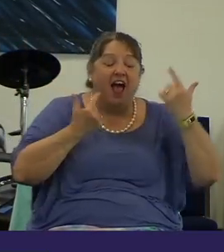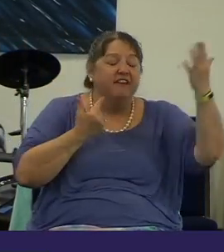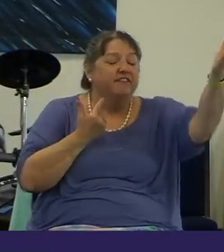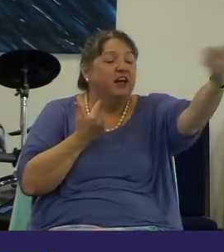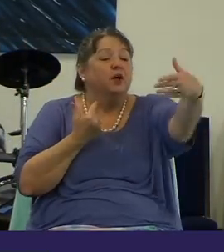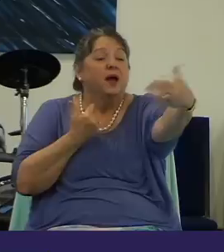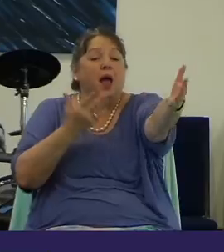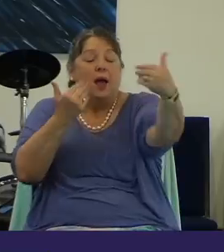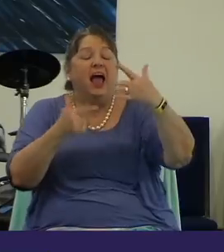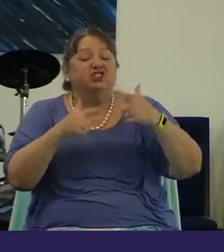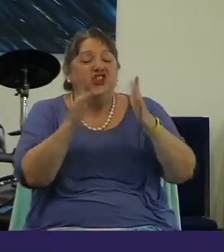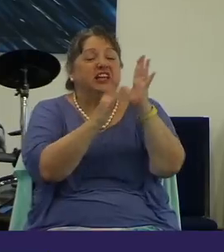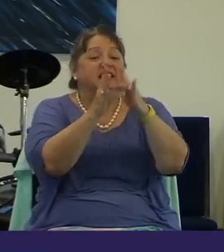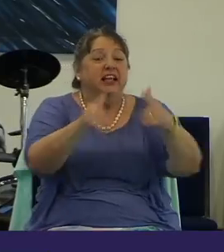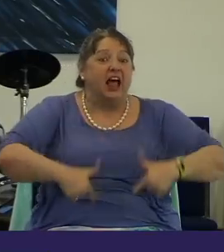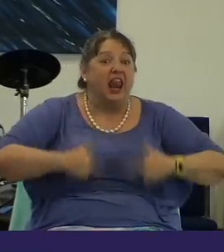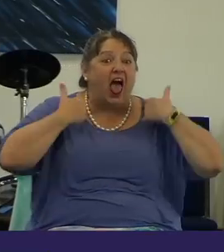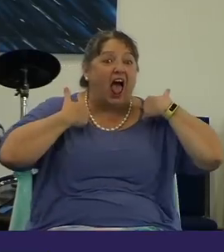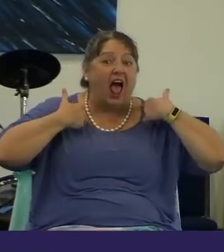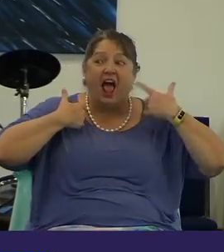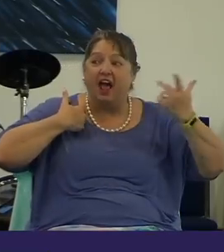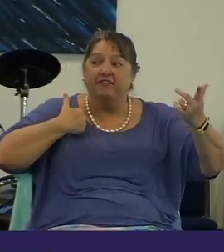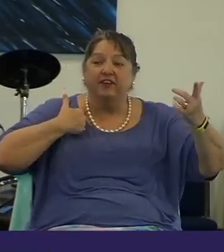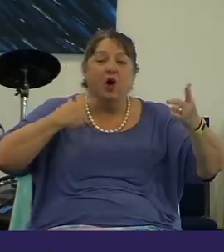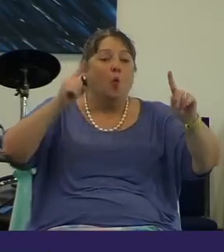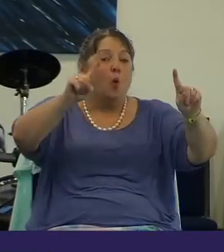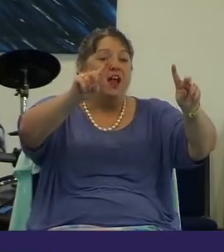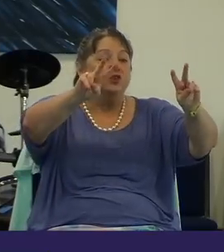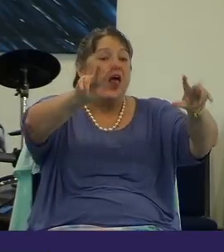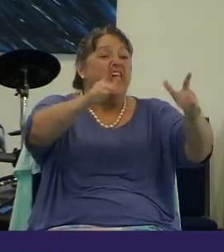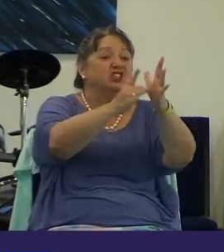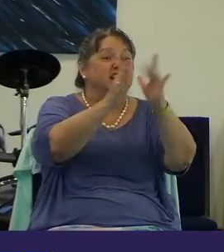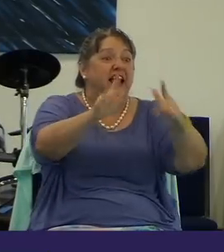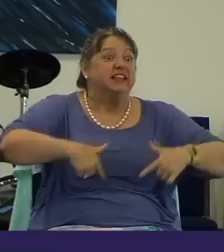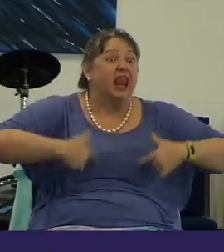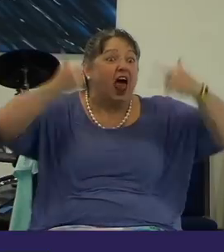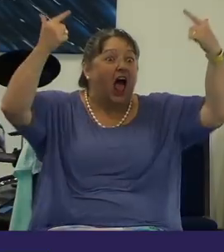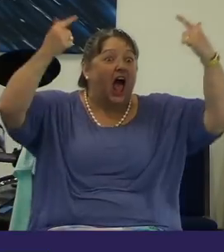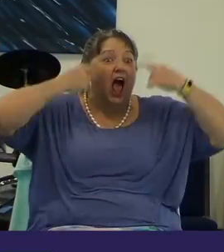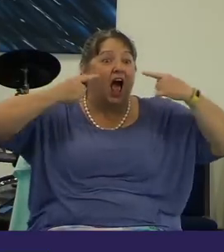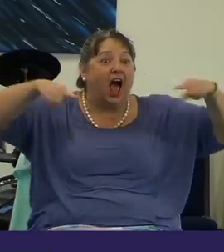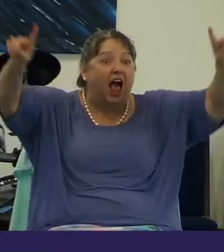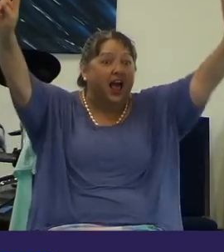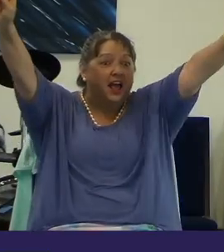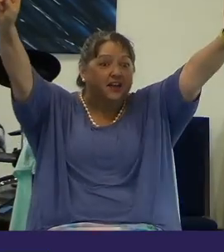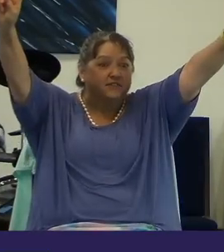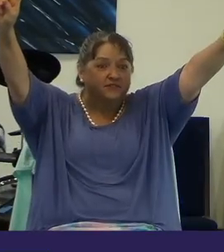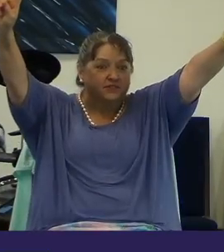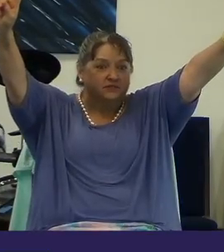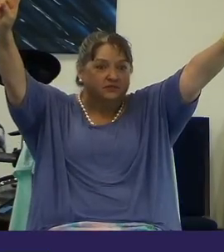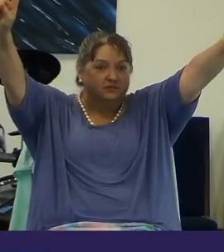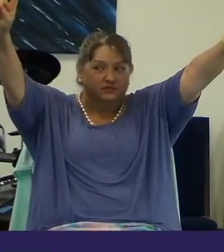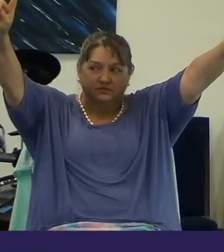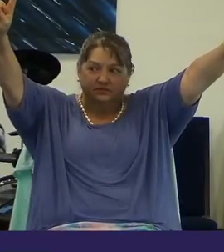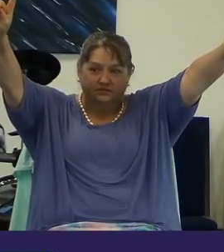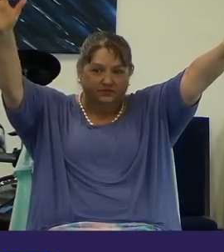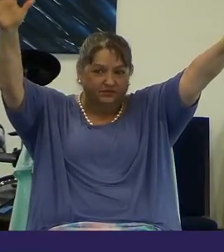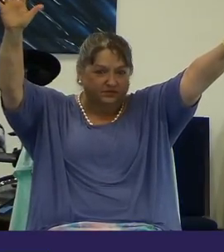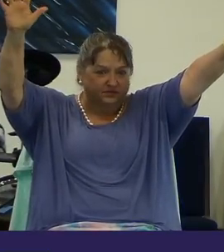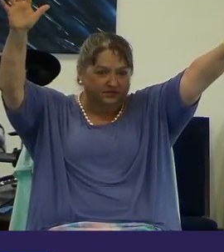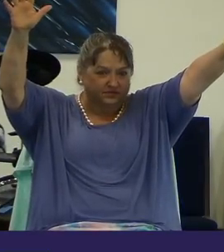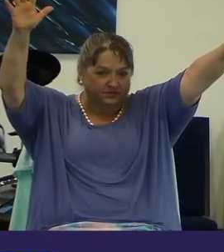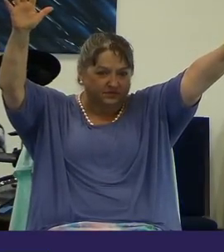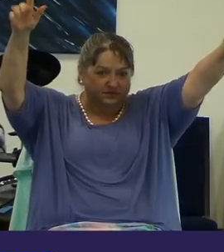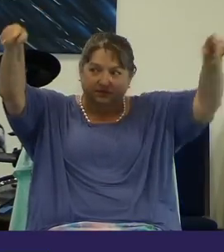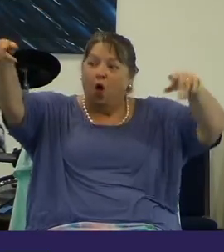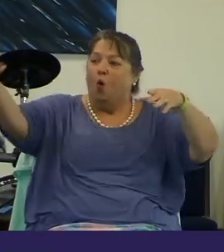Some of them are sleeping. Jesus lives. Ready? One, two, three. Jesus lives. Hallelujah. You can close it now.